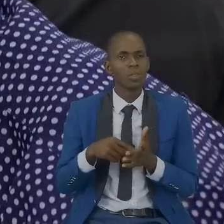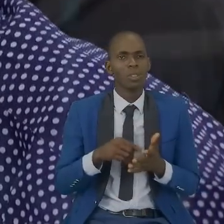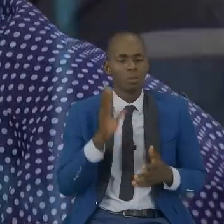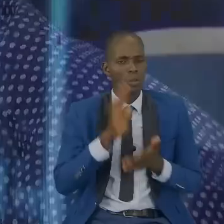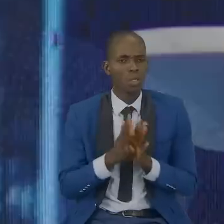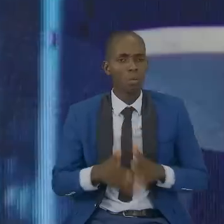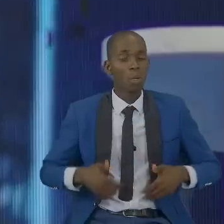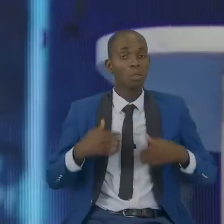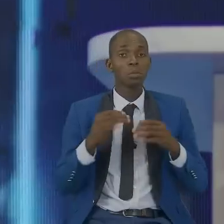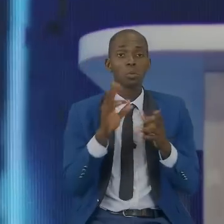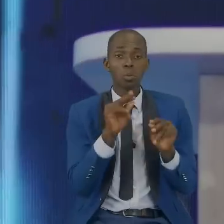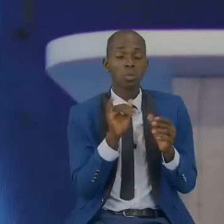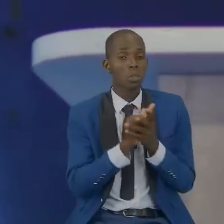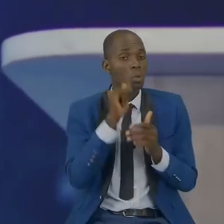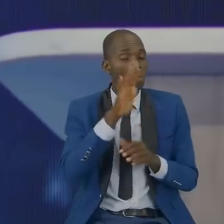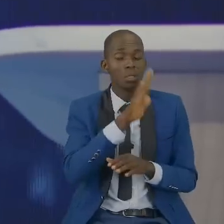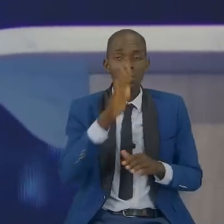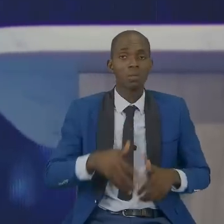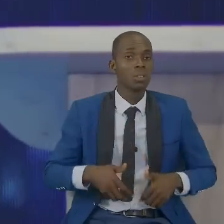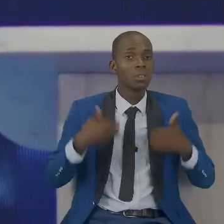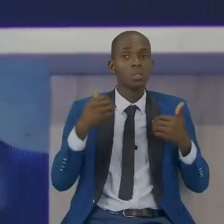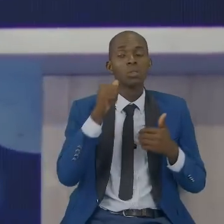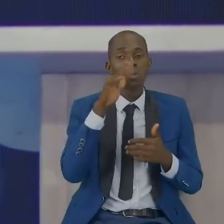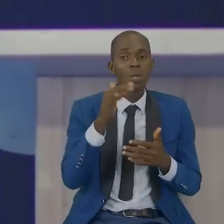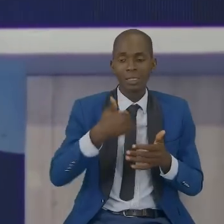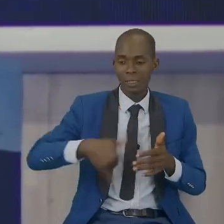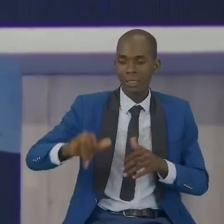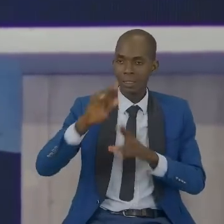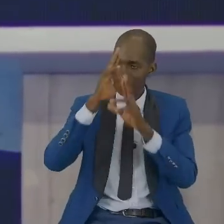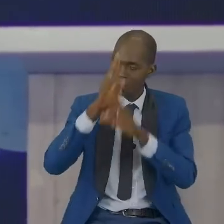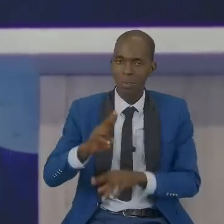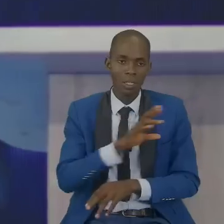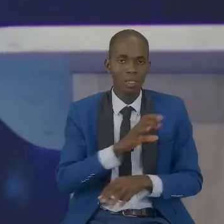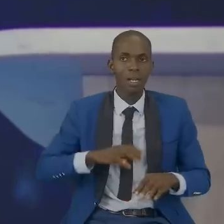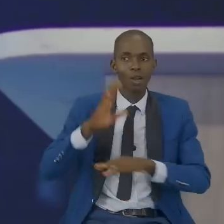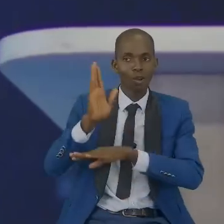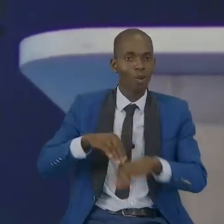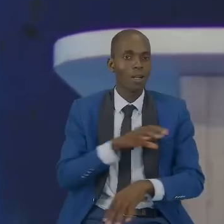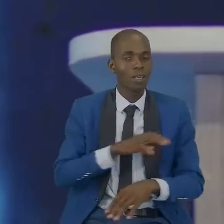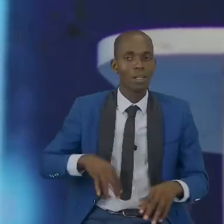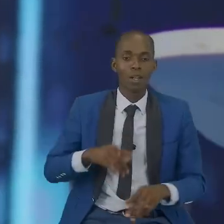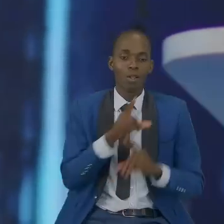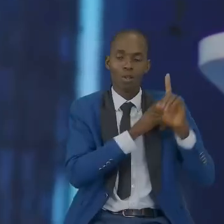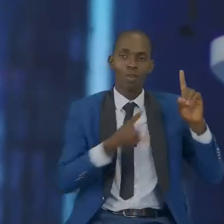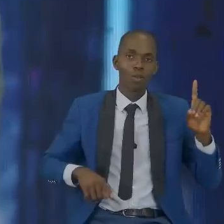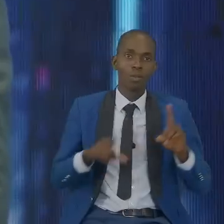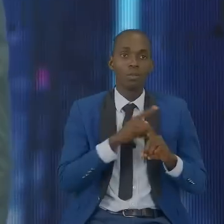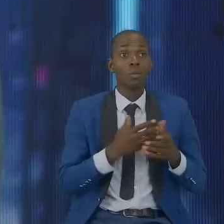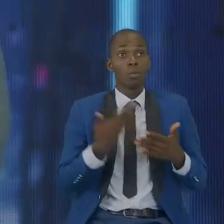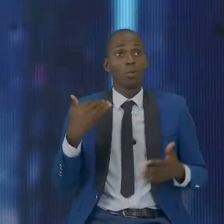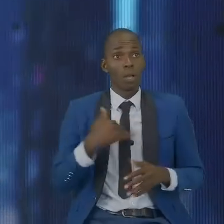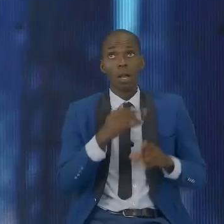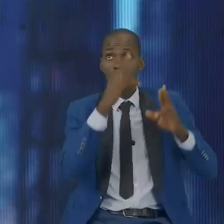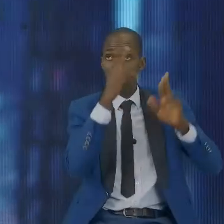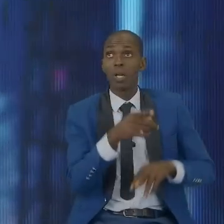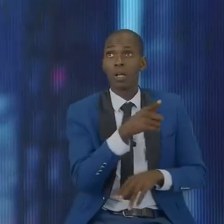she just said, Lord, still call him Lord. Okay, I used to call him Lord. I used to respect him.